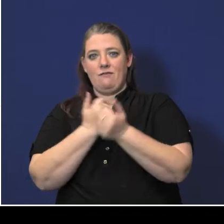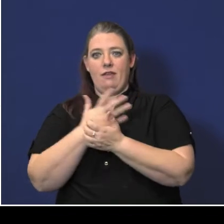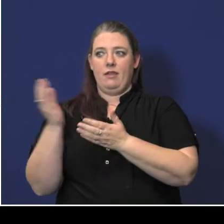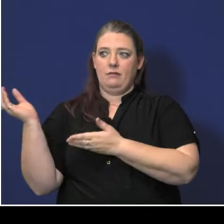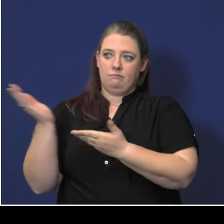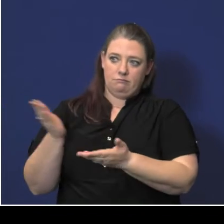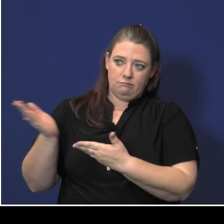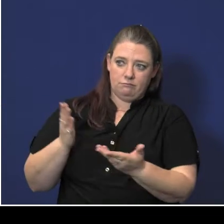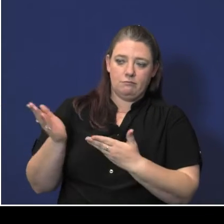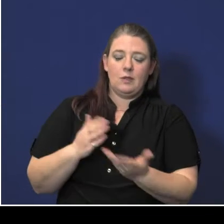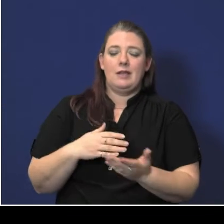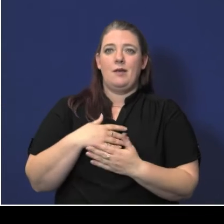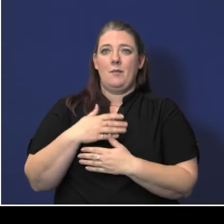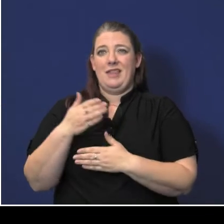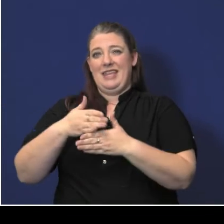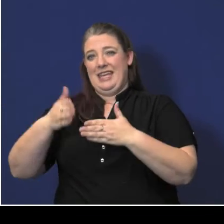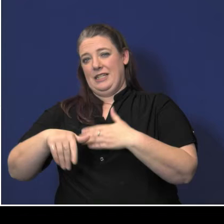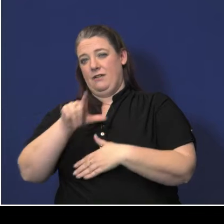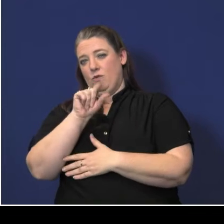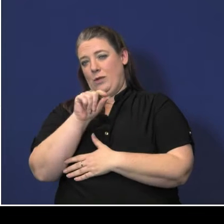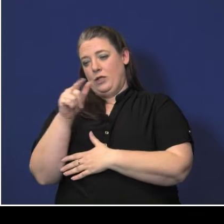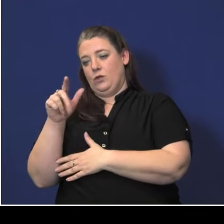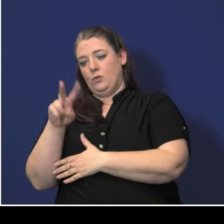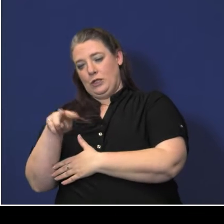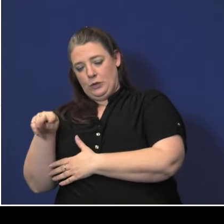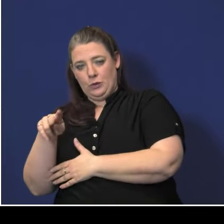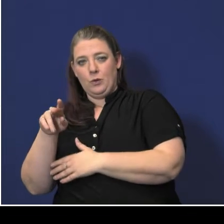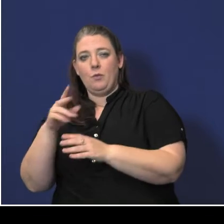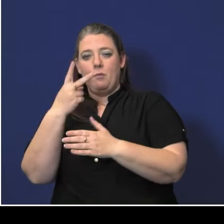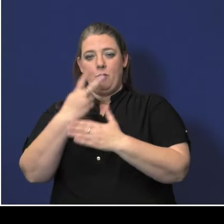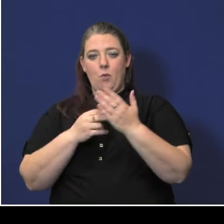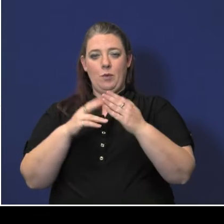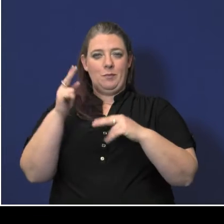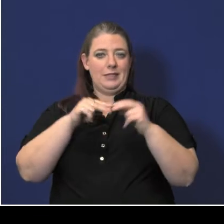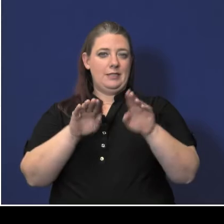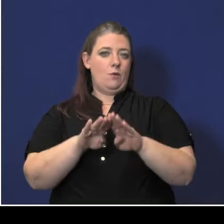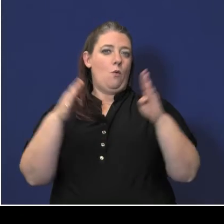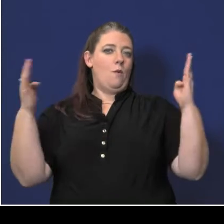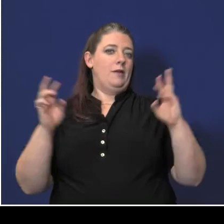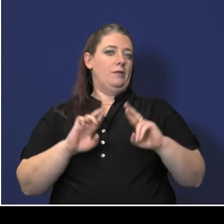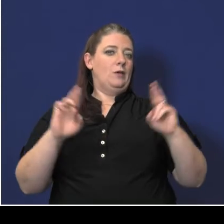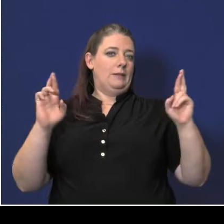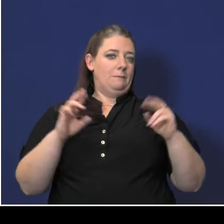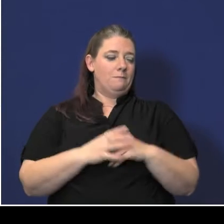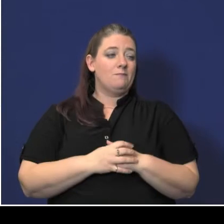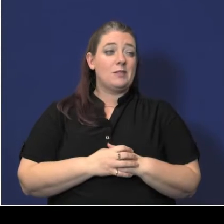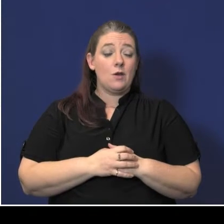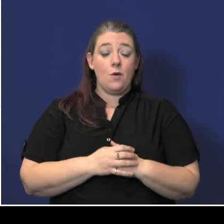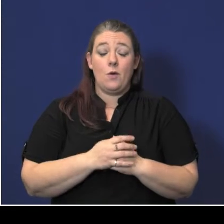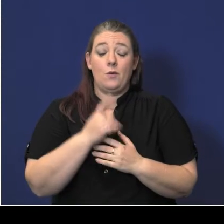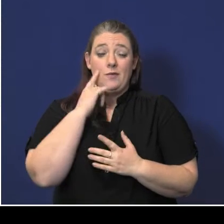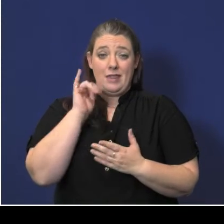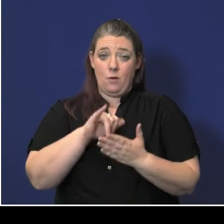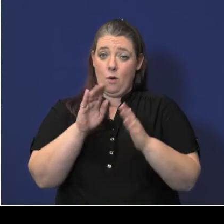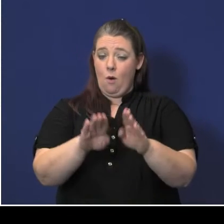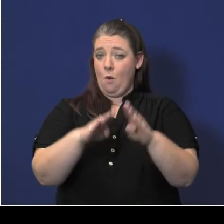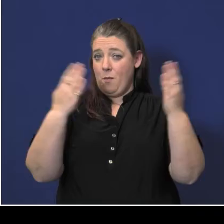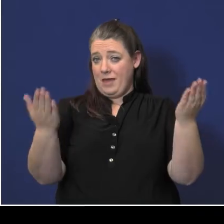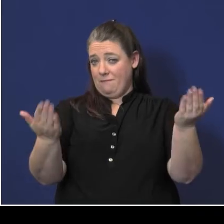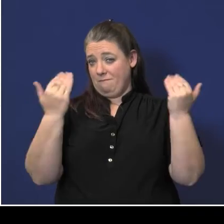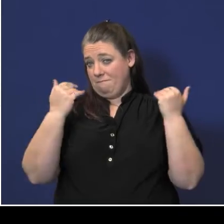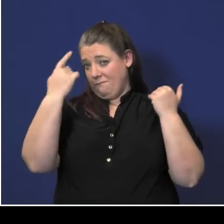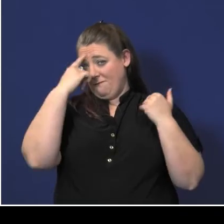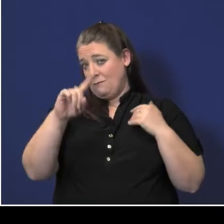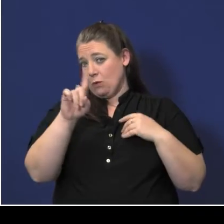of 2022, both buildings would be open. That's what we're working ahead towards. With that, we would open it up for questions, and